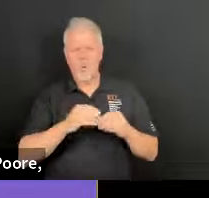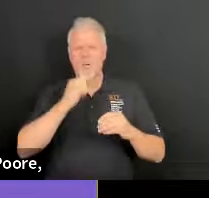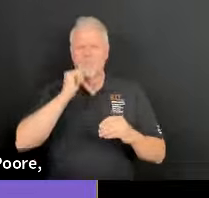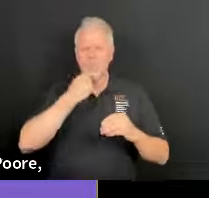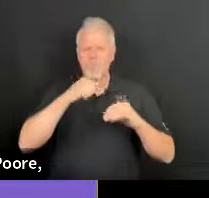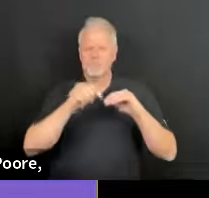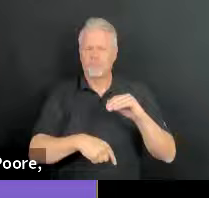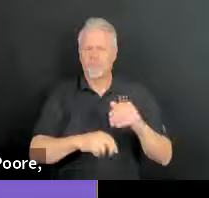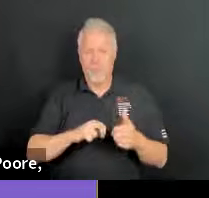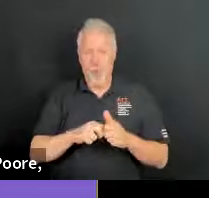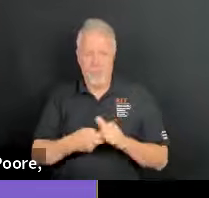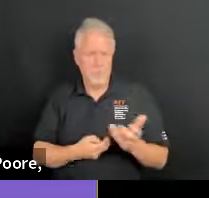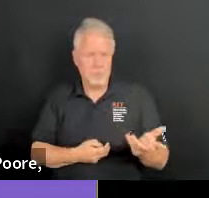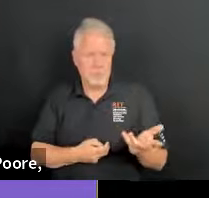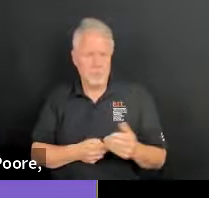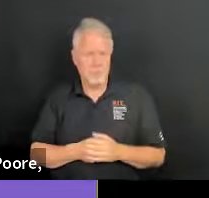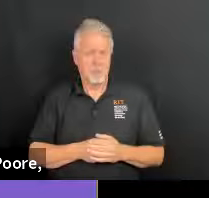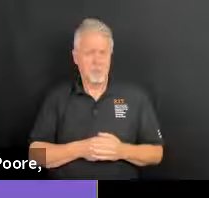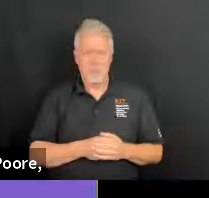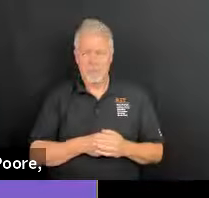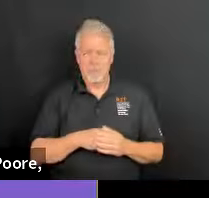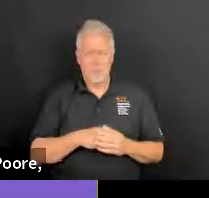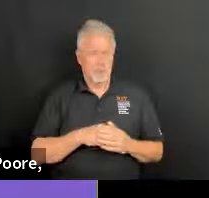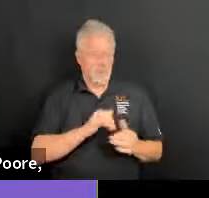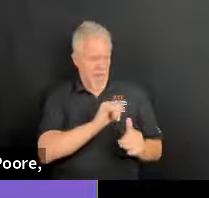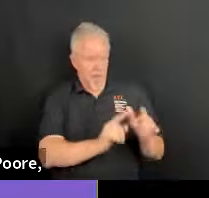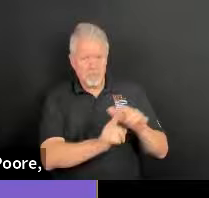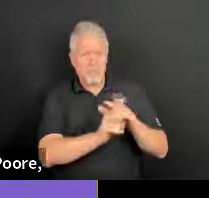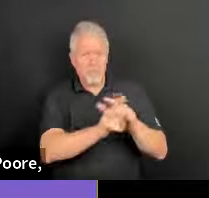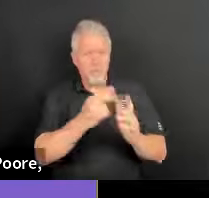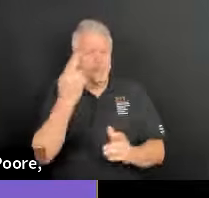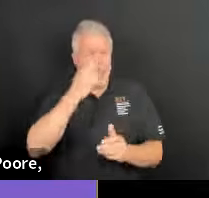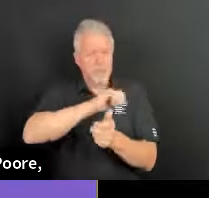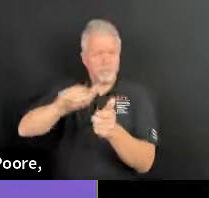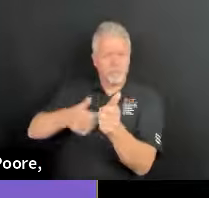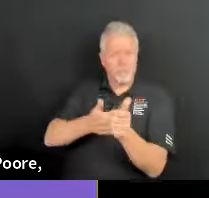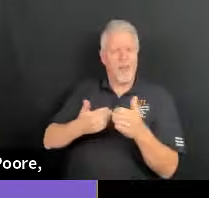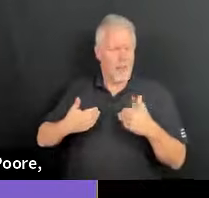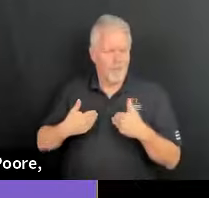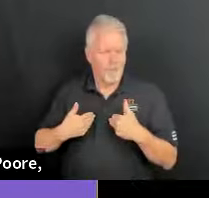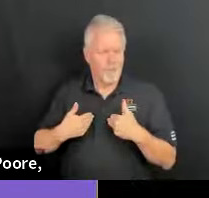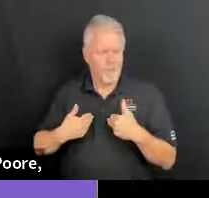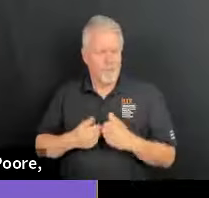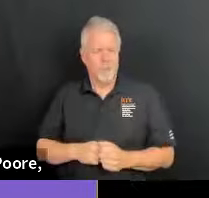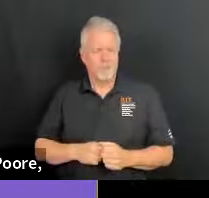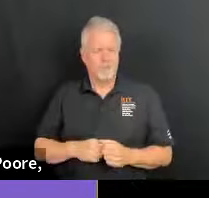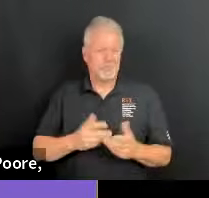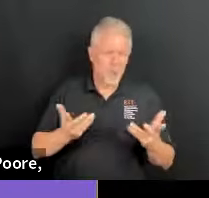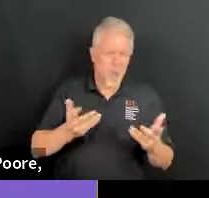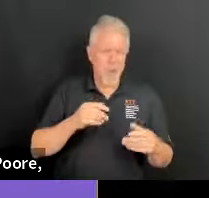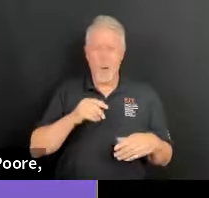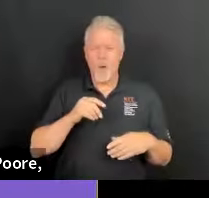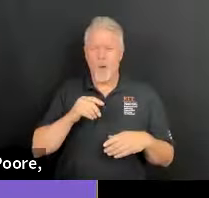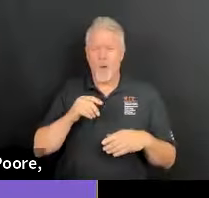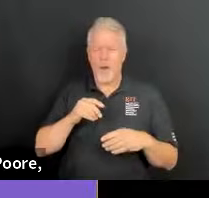symptom. It's a symptom of a serious, deep-seated issue that is occurring with them. And that there is a reason